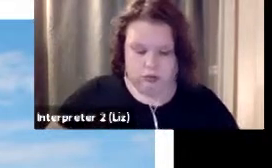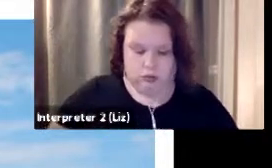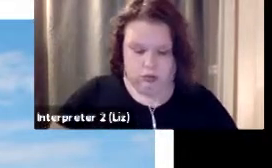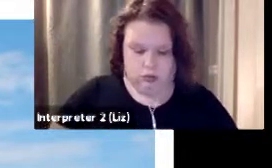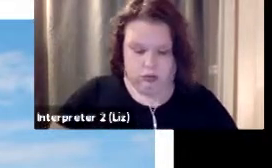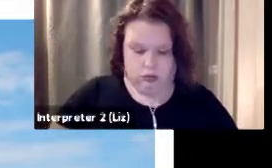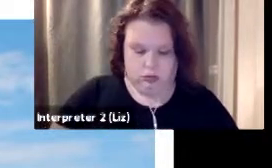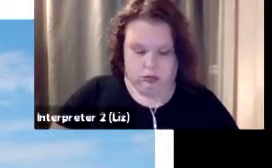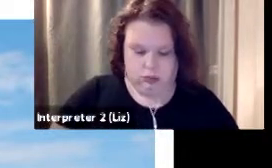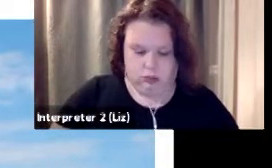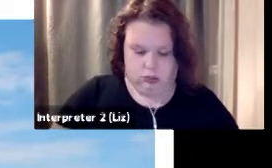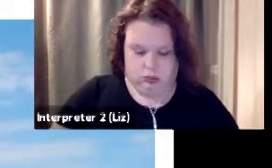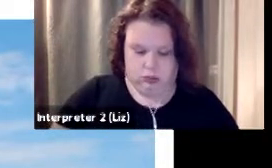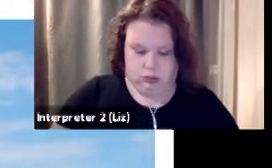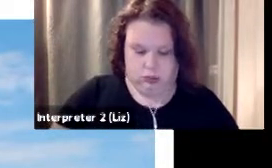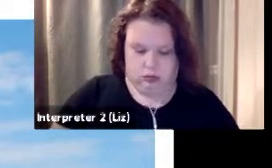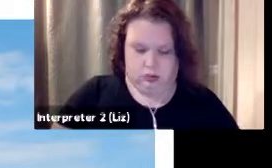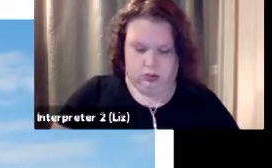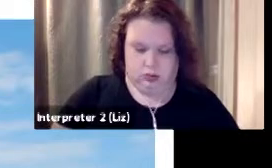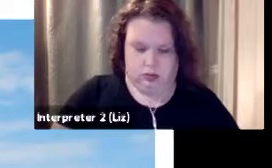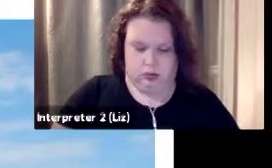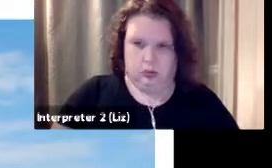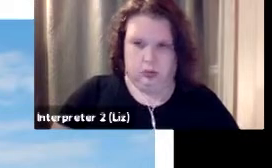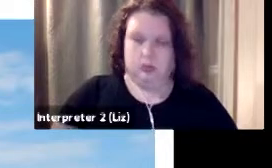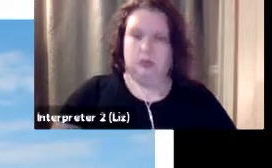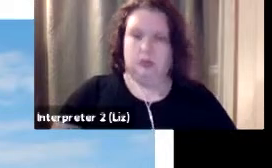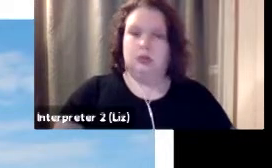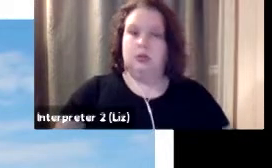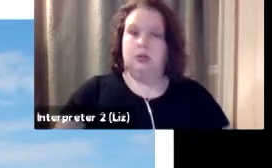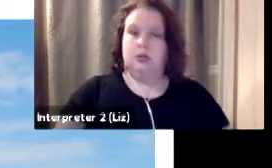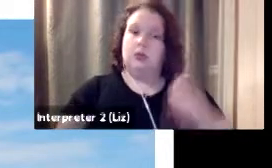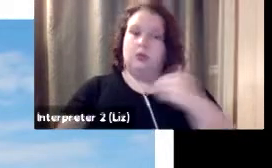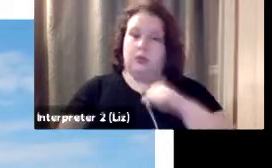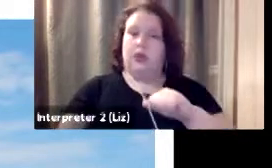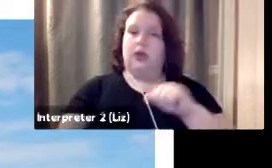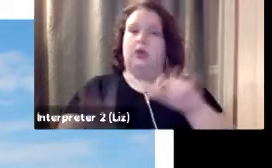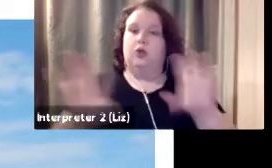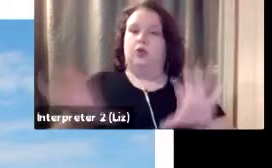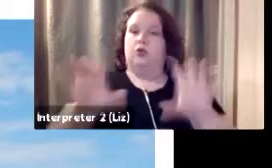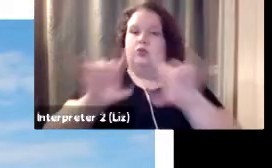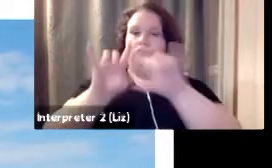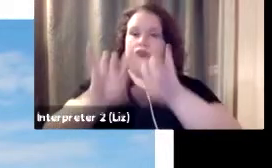existing campus and carry colors and things across the campus. So you get a cohesive feel.